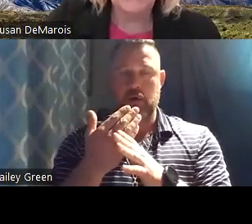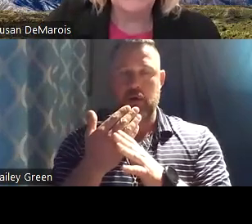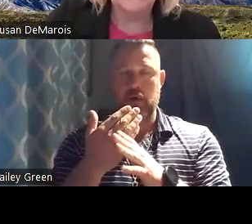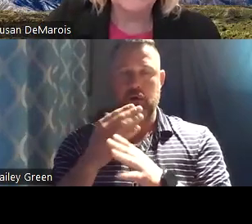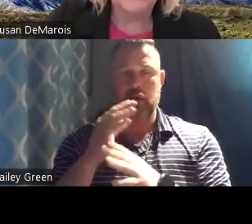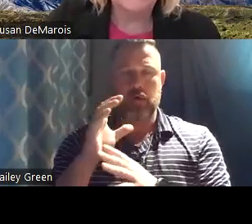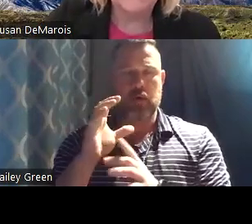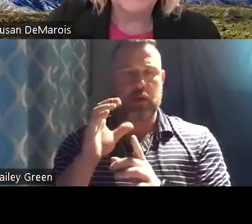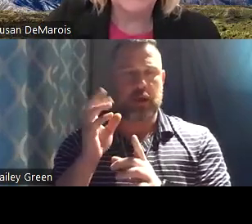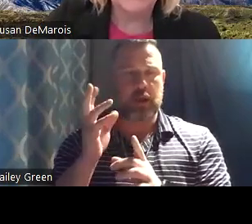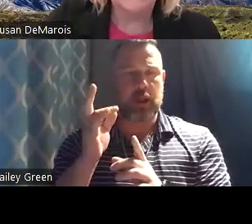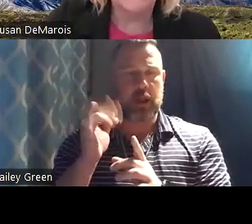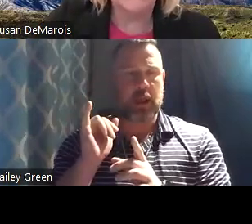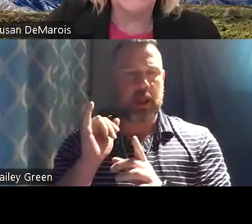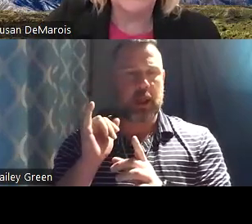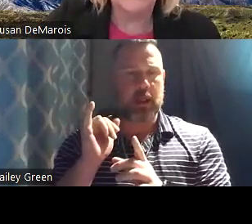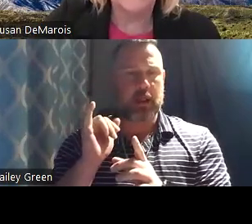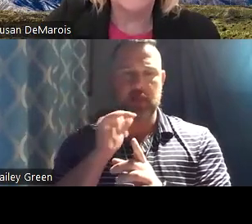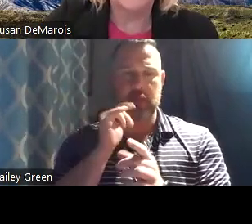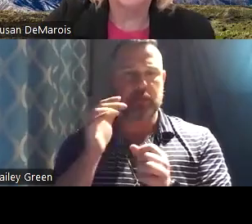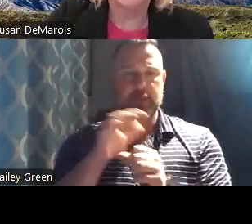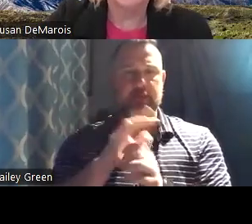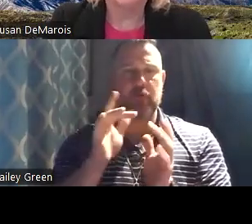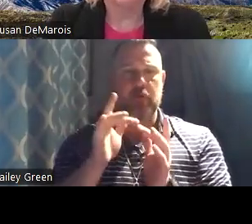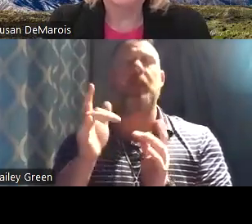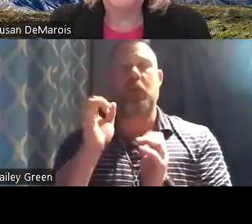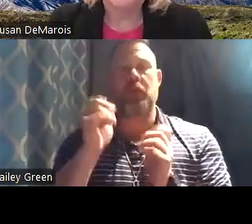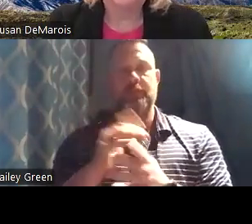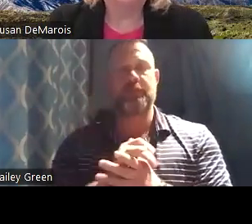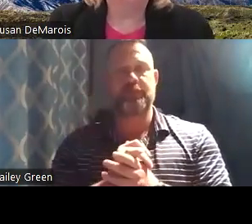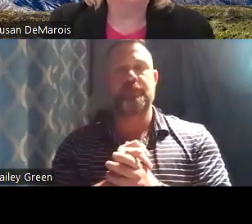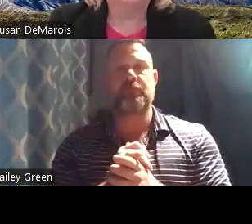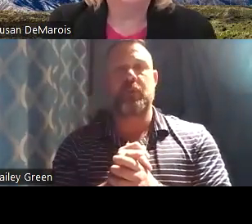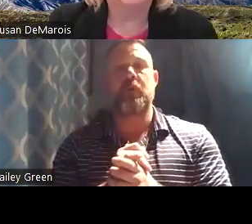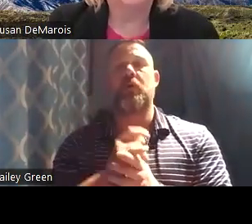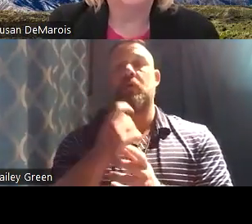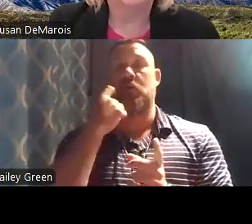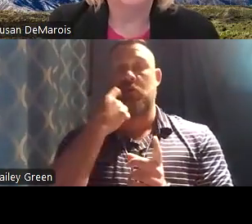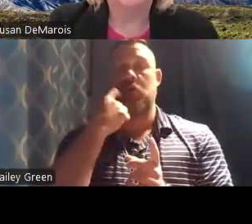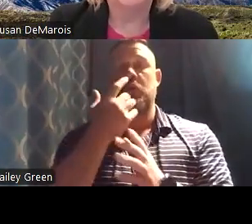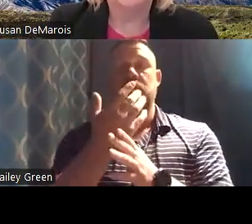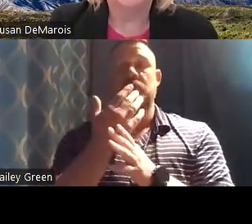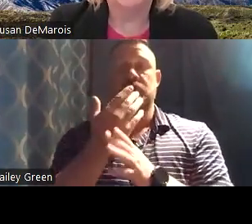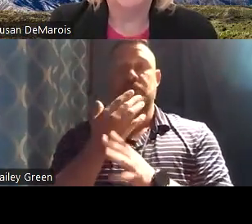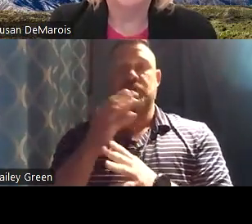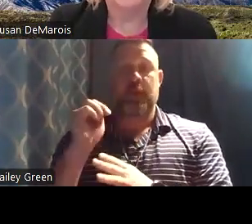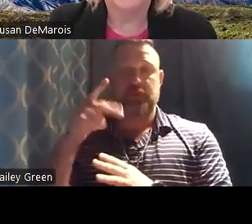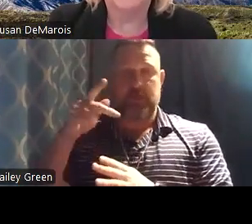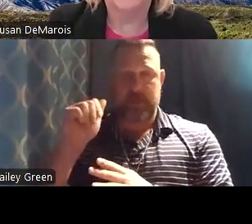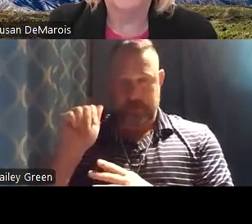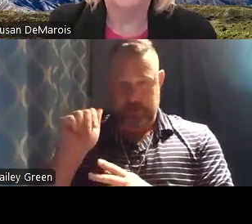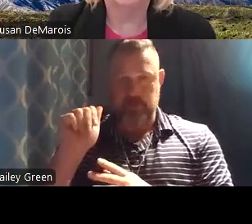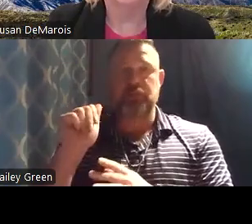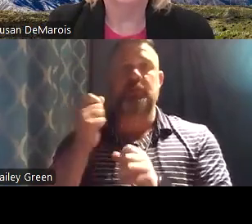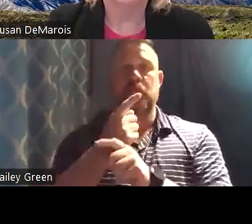Callie, that one looks like it may not be a full link. There we go. Earlier, we did share with you the Master Plan for Aging